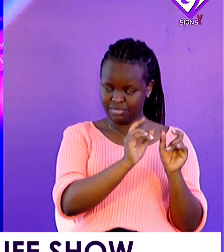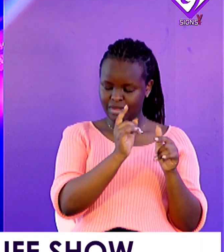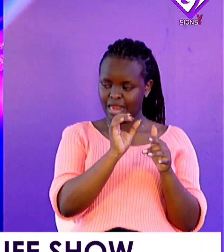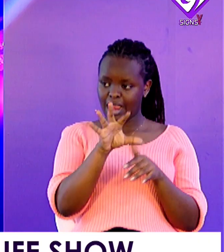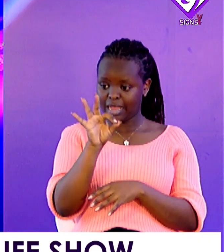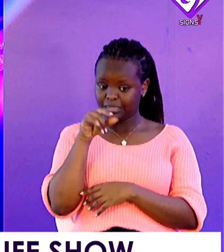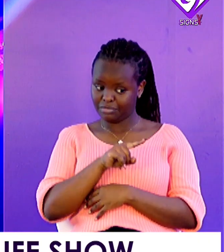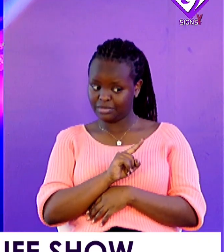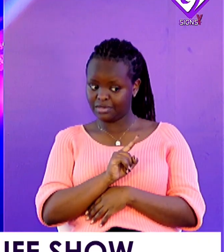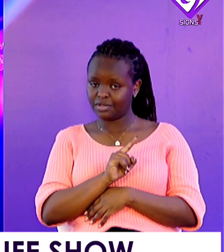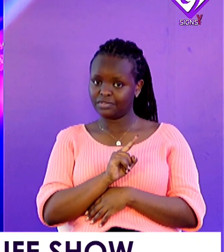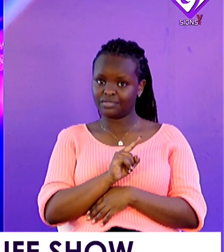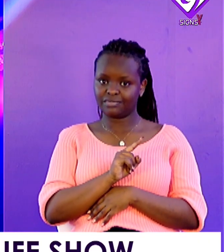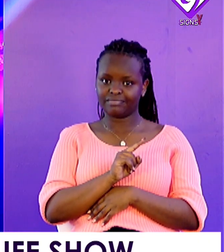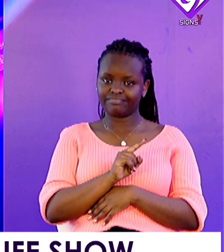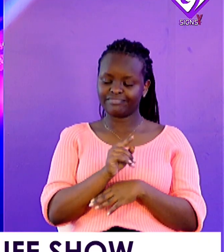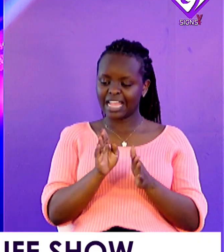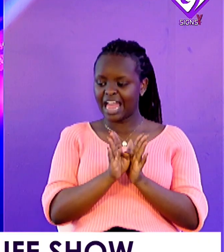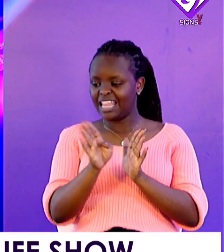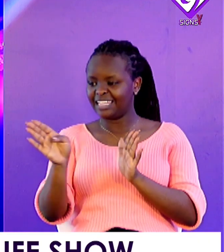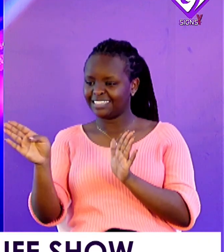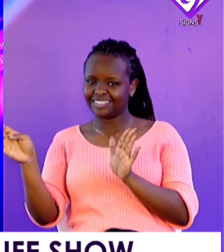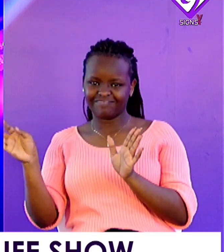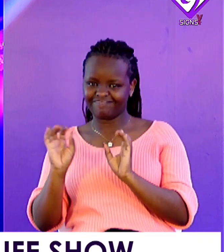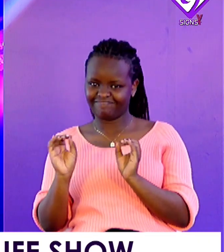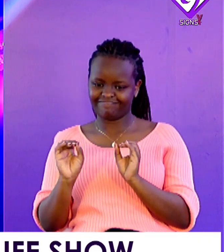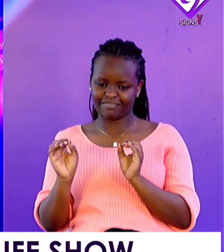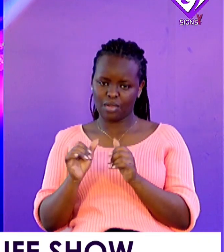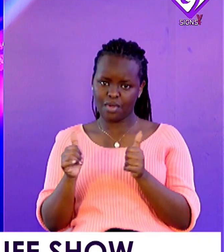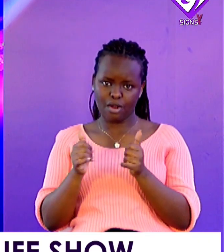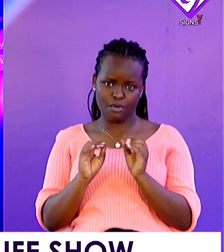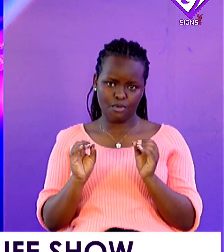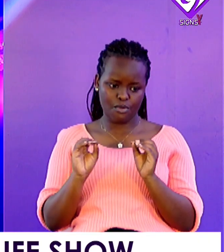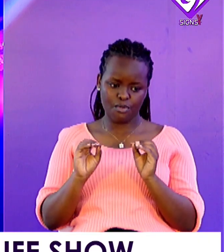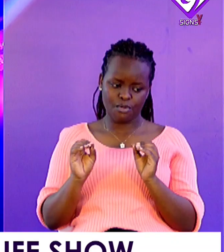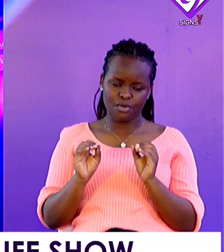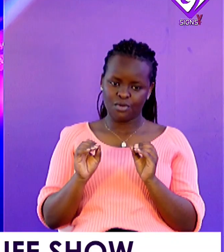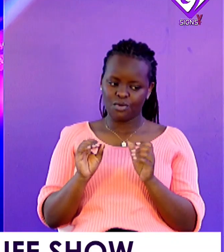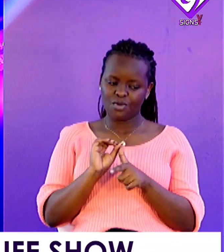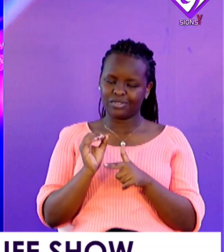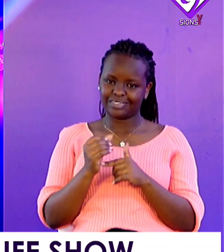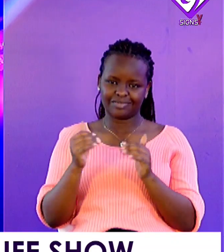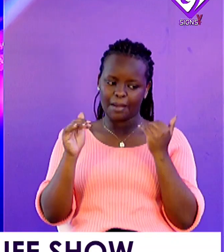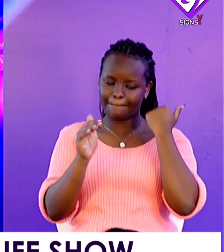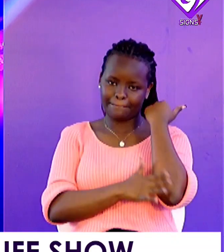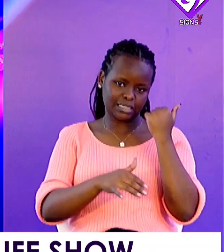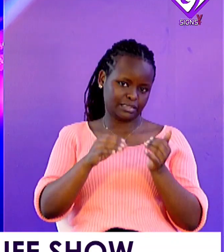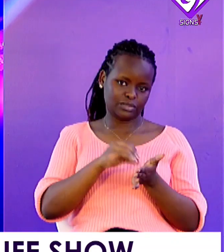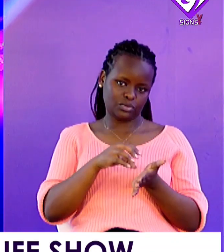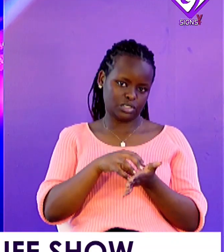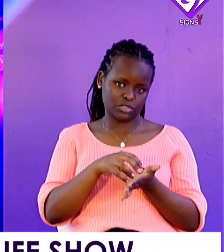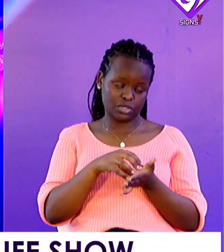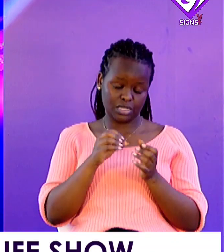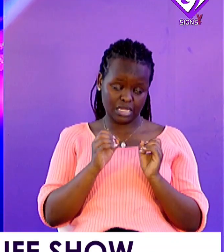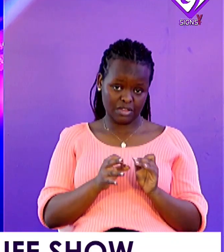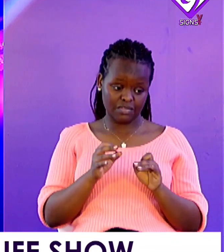find themselves misled or find themselves in tricky positions. And therefore, even when it